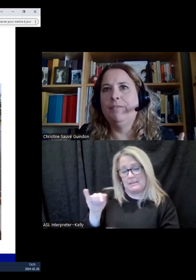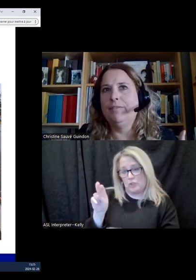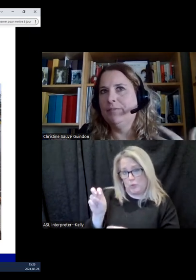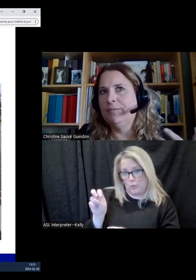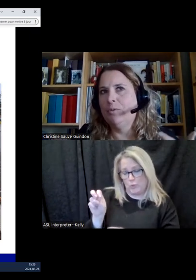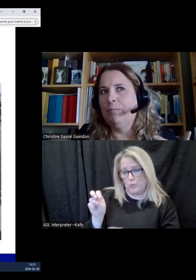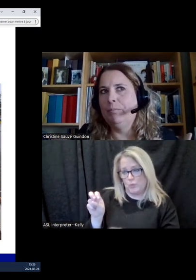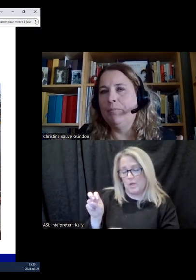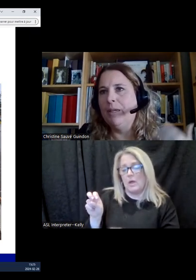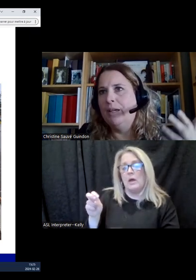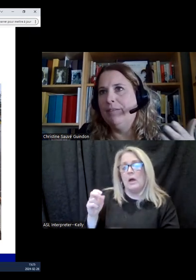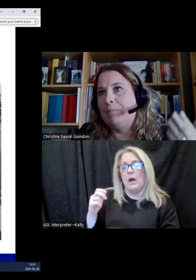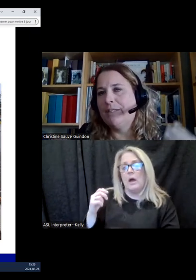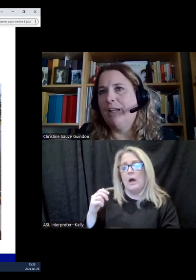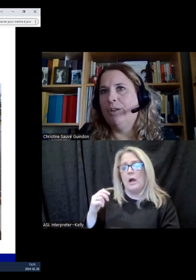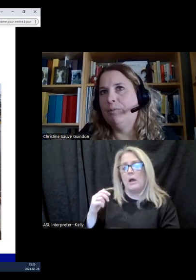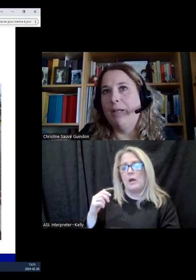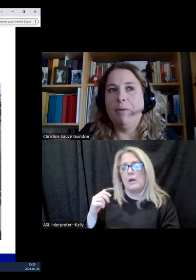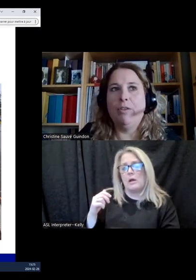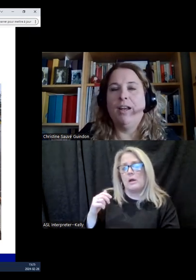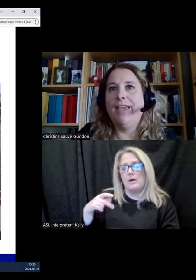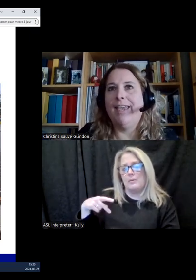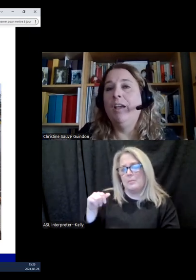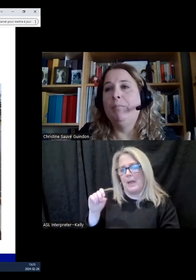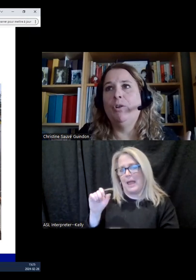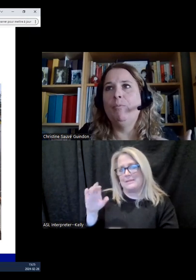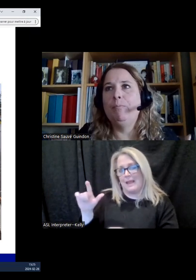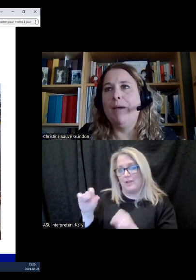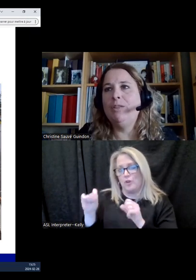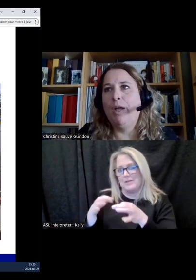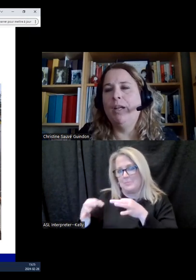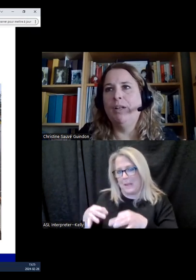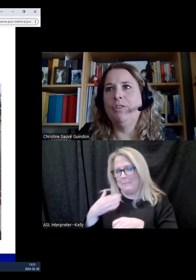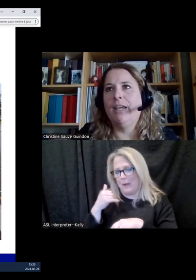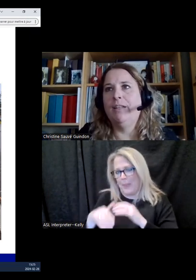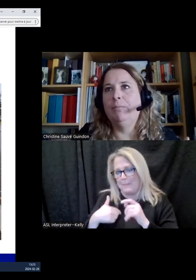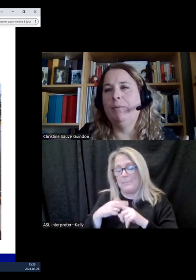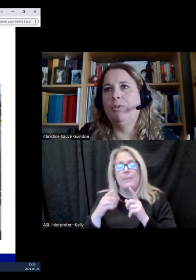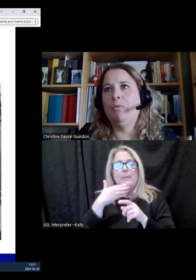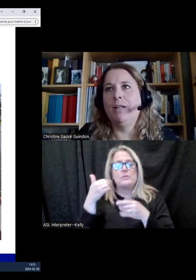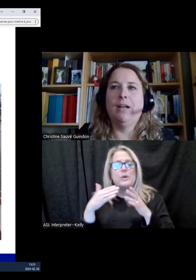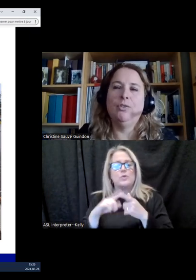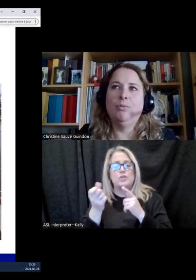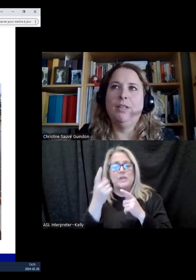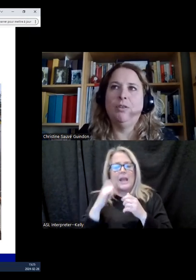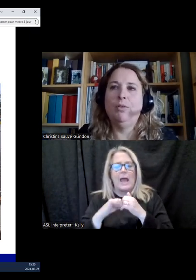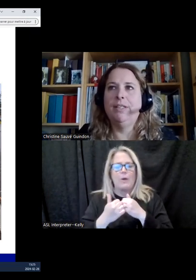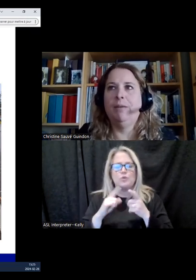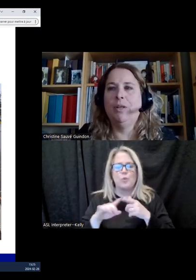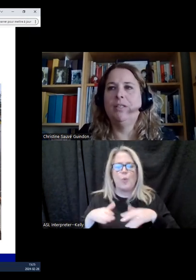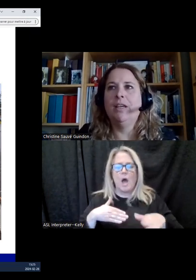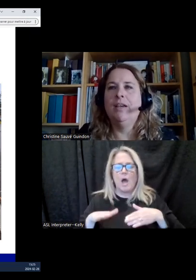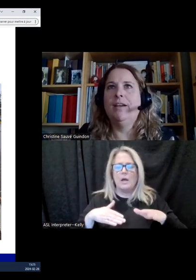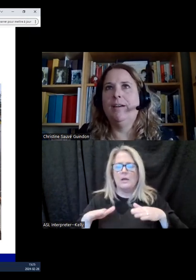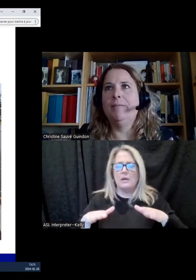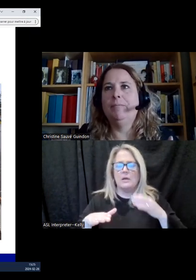of well, Pascal could explain it better than I can, but her best way to understand, to be able to walk down the street is holding